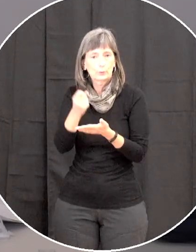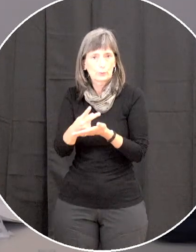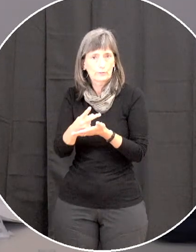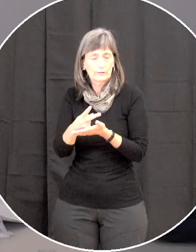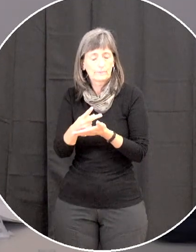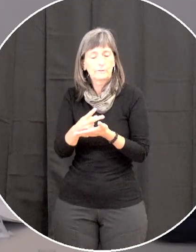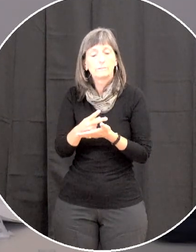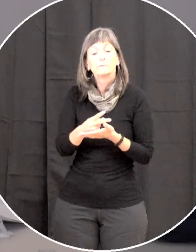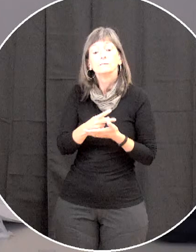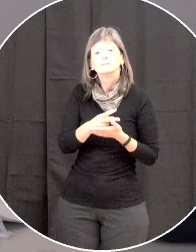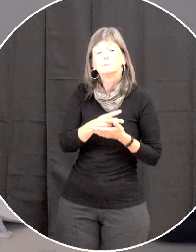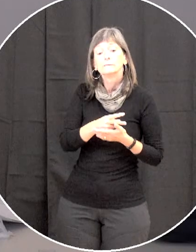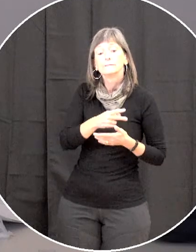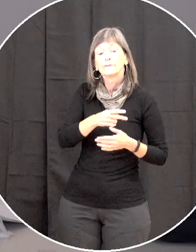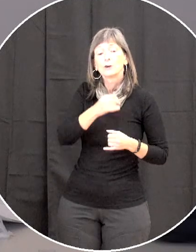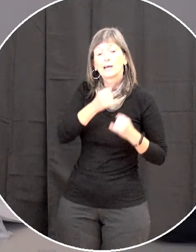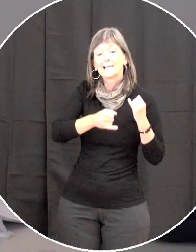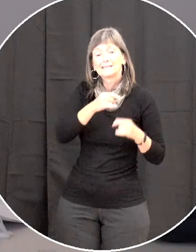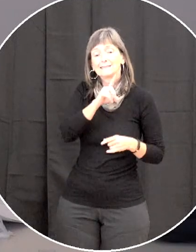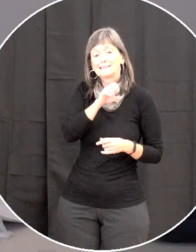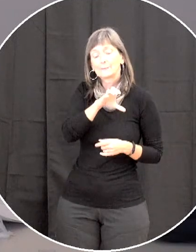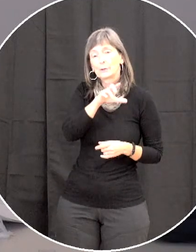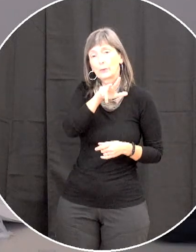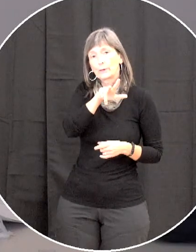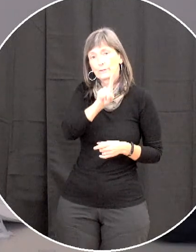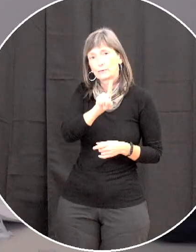December 31st, 2019.